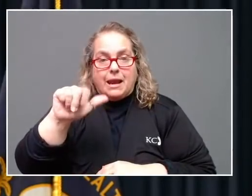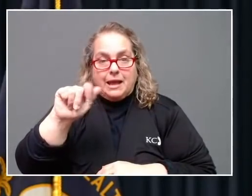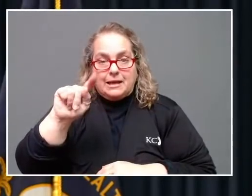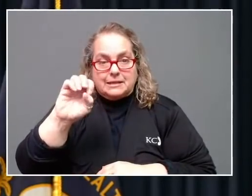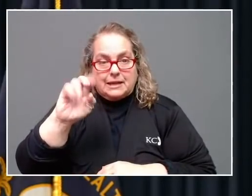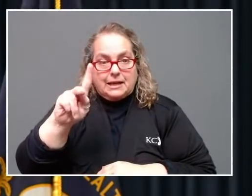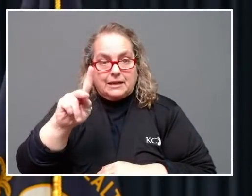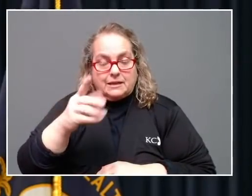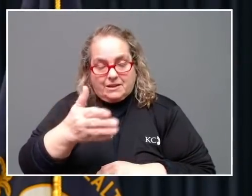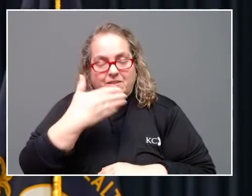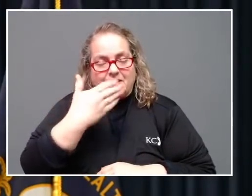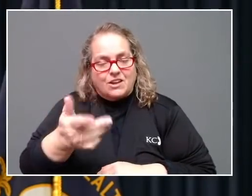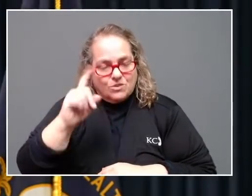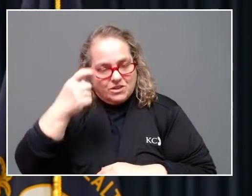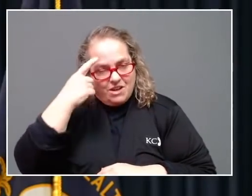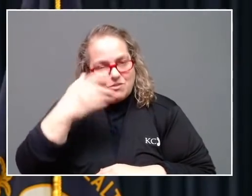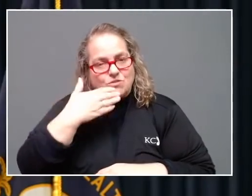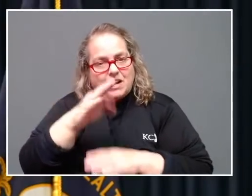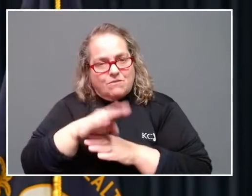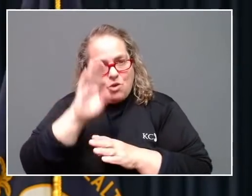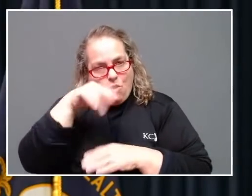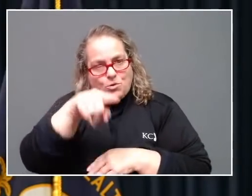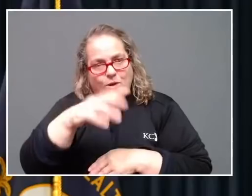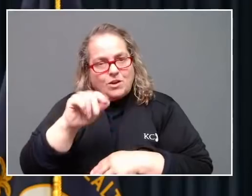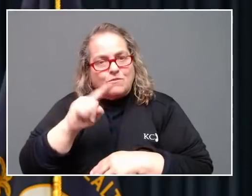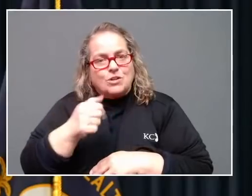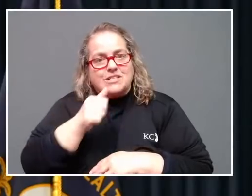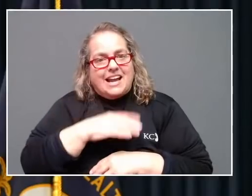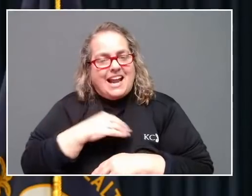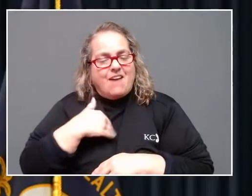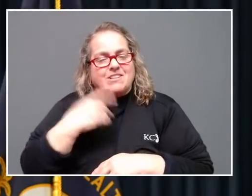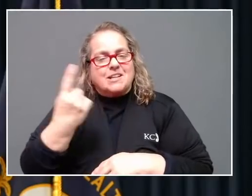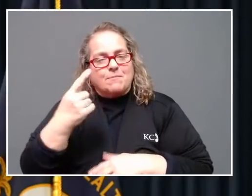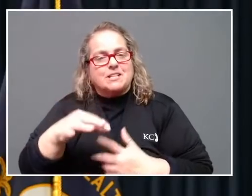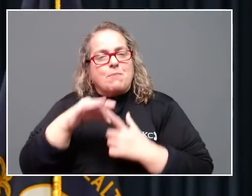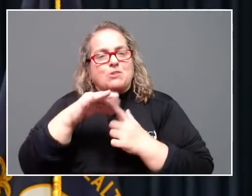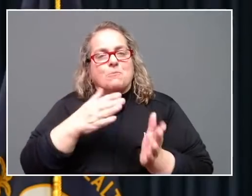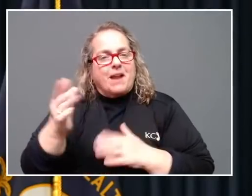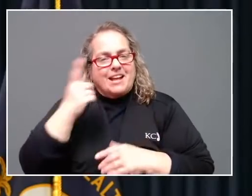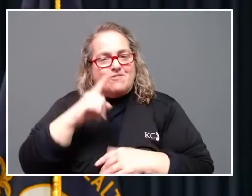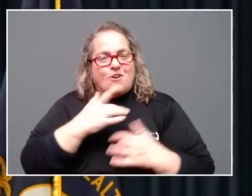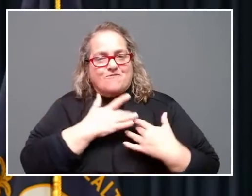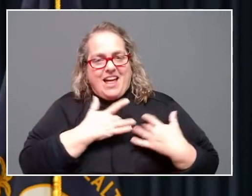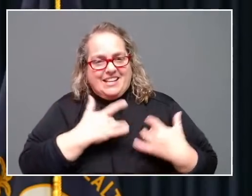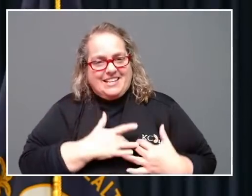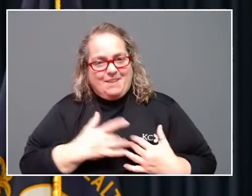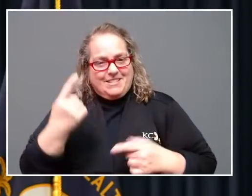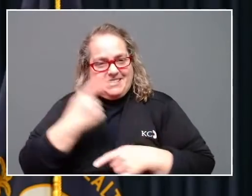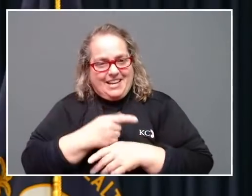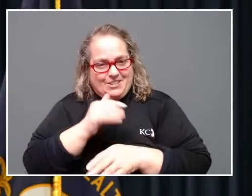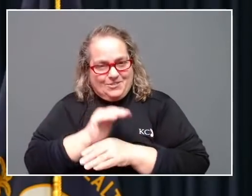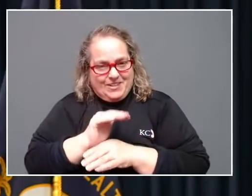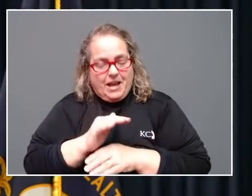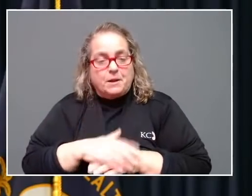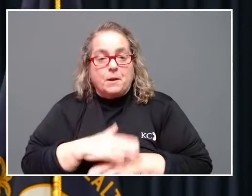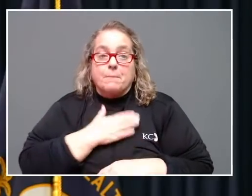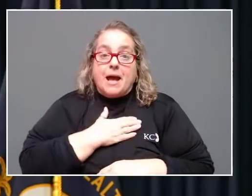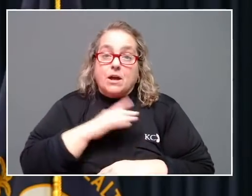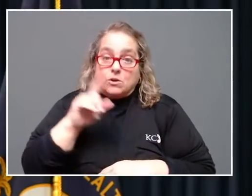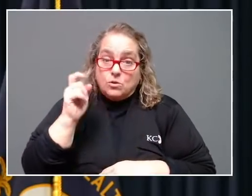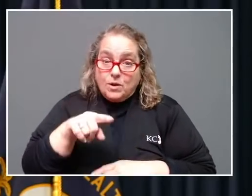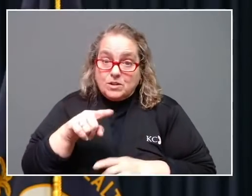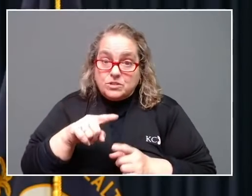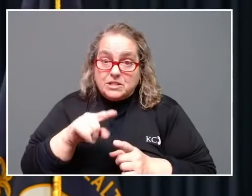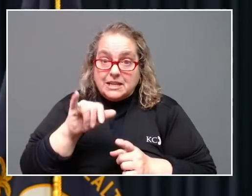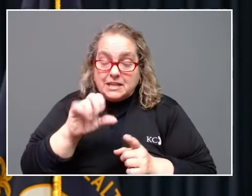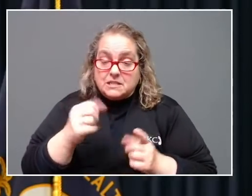Thank you, Governor. Good afternoon. Hope you and the First Lady have something special planned for Valentine's Day tonight. My question is probably